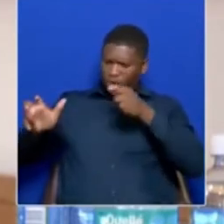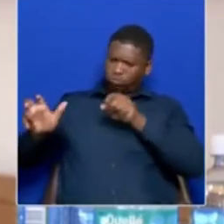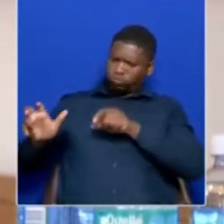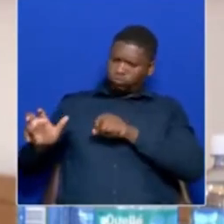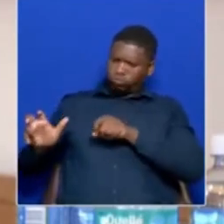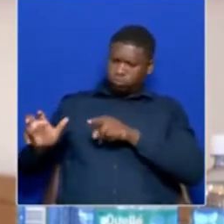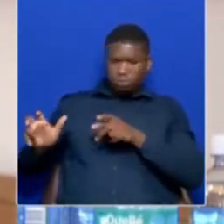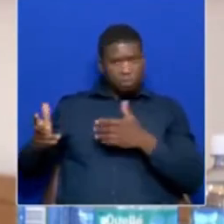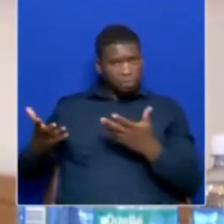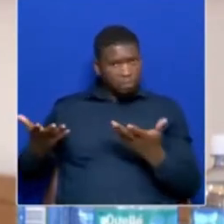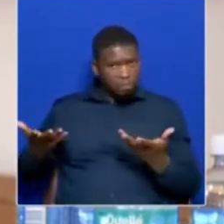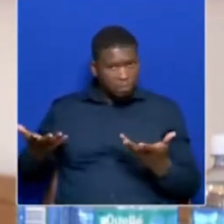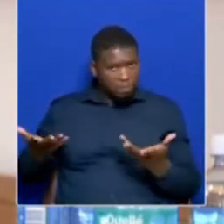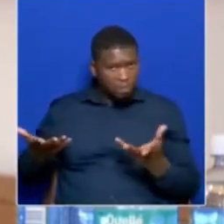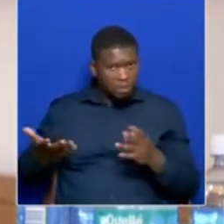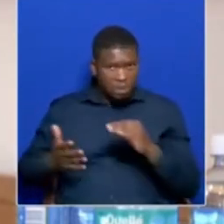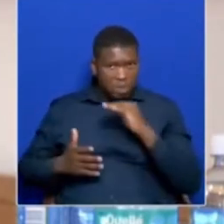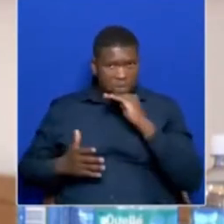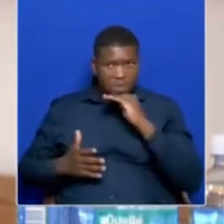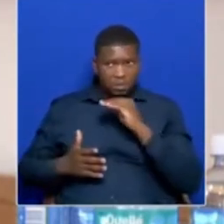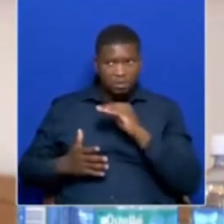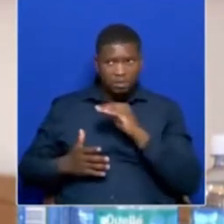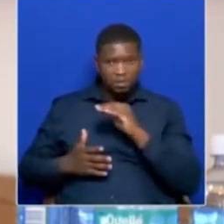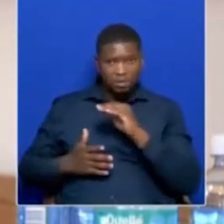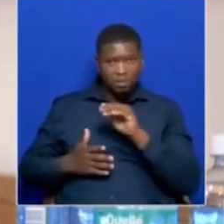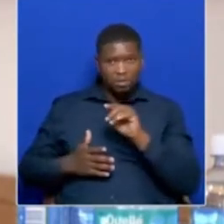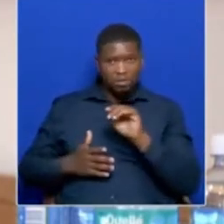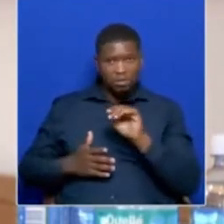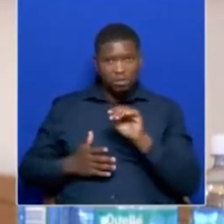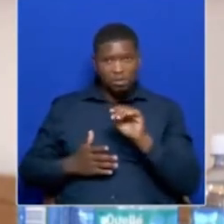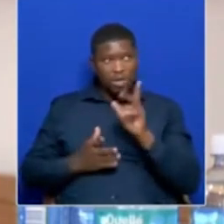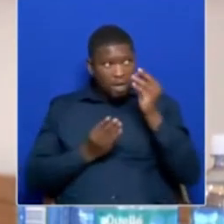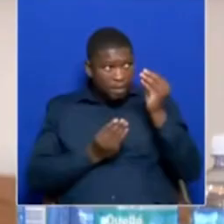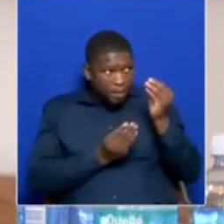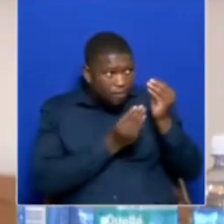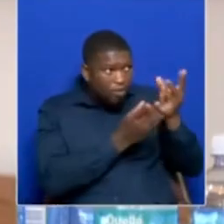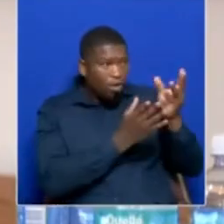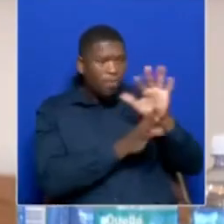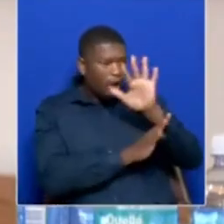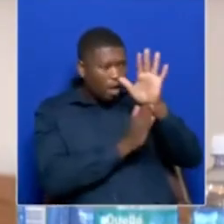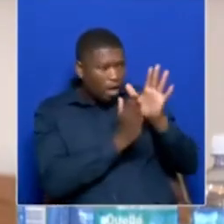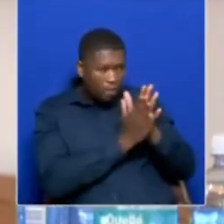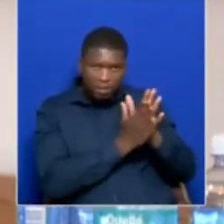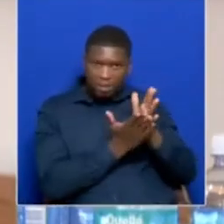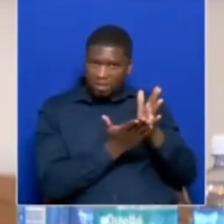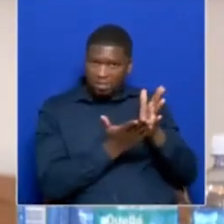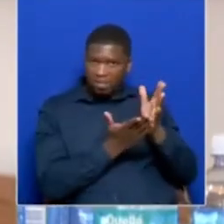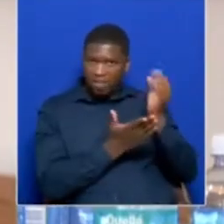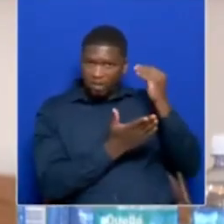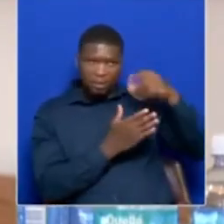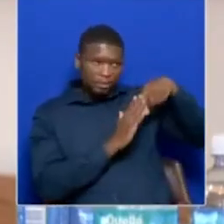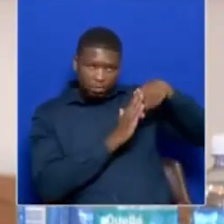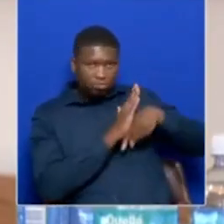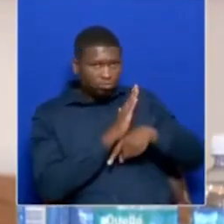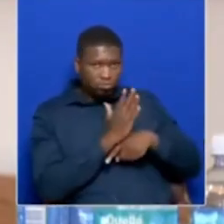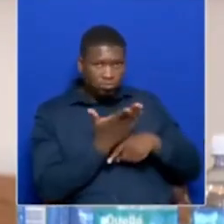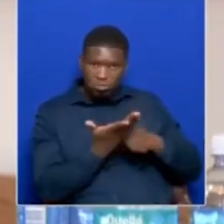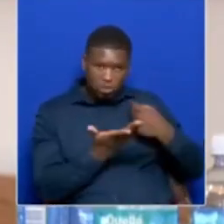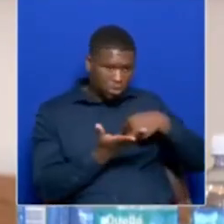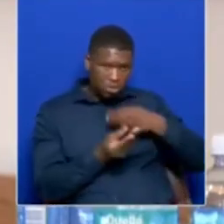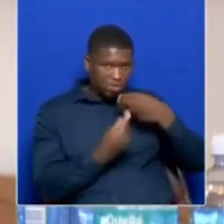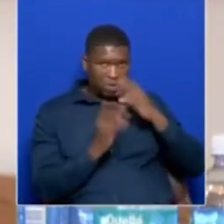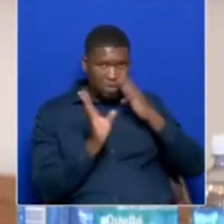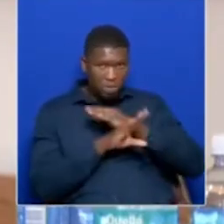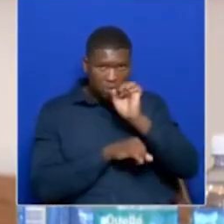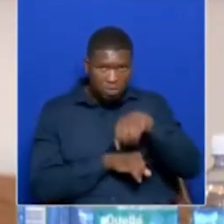disclose the nature of the information you shared with the minister at the time, because these are matters you are yet to testify to in court.